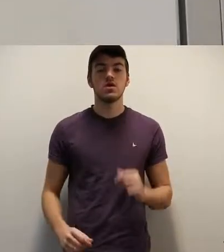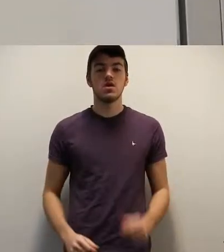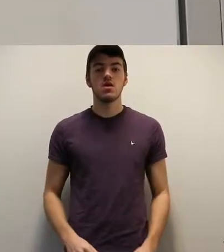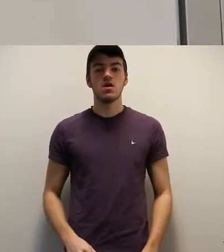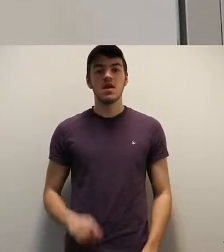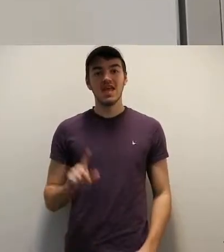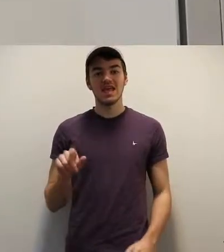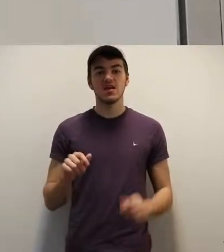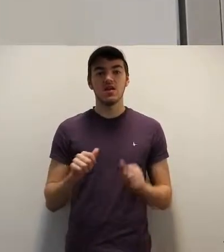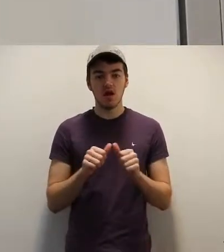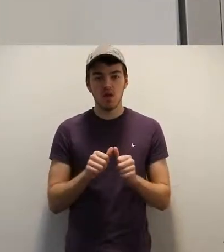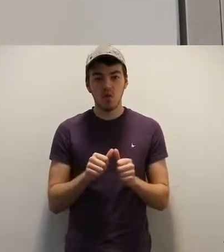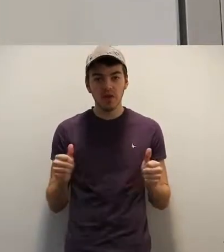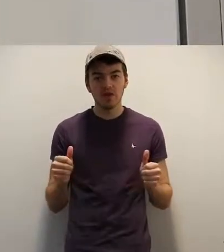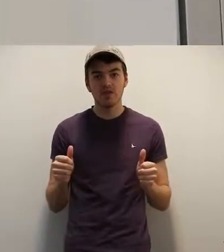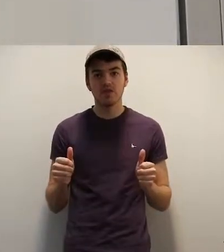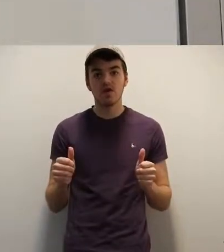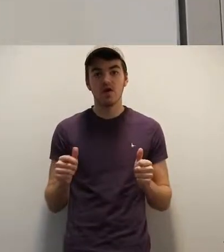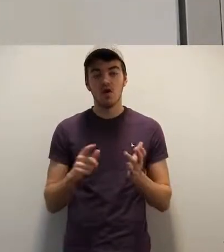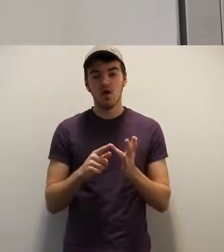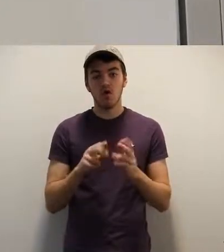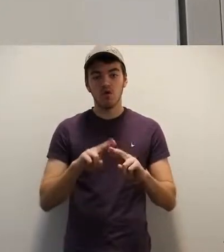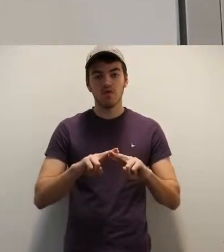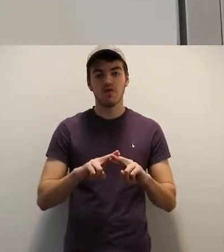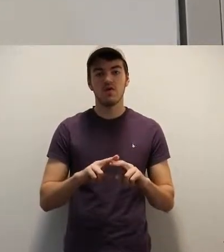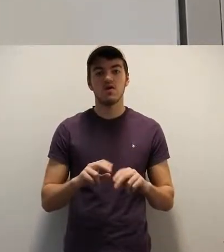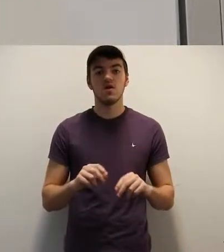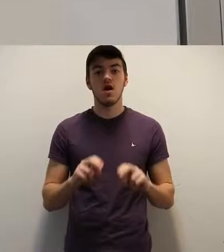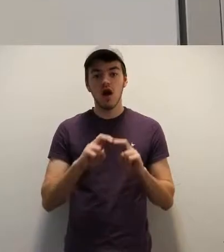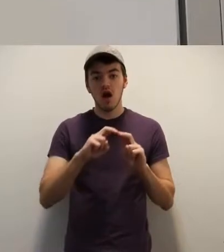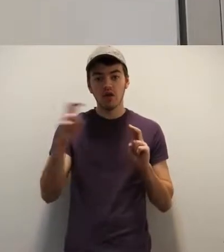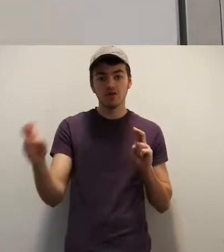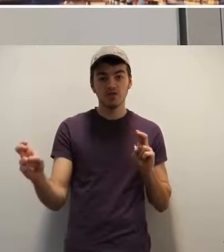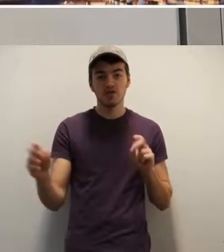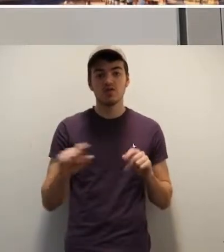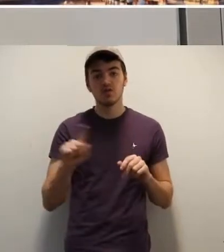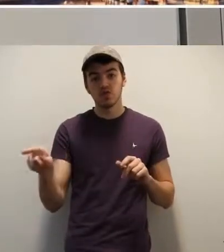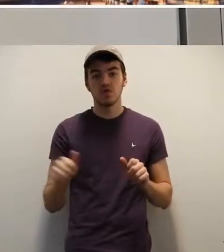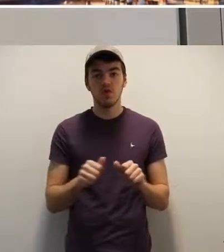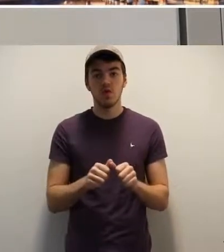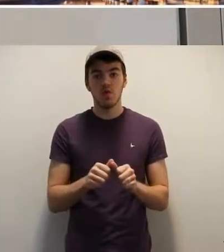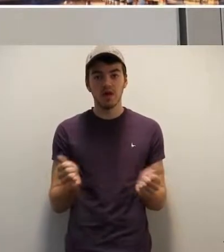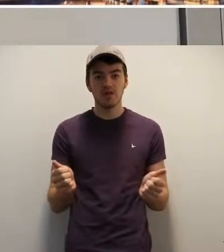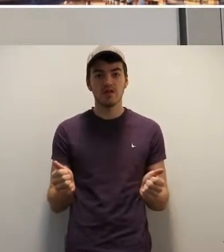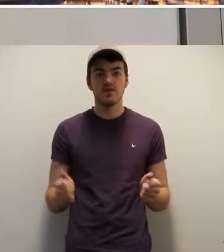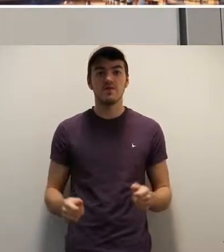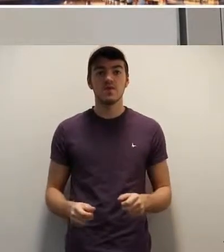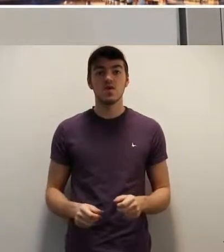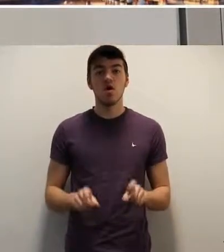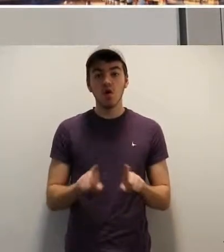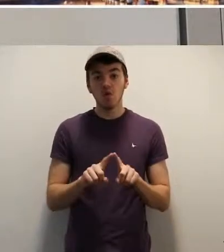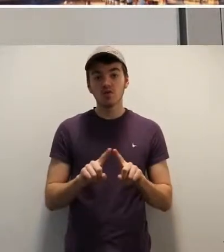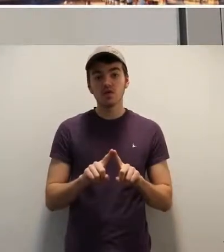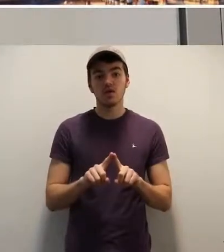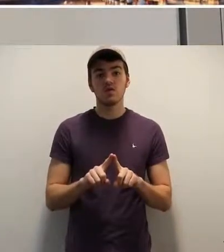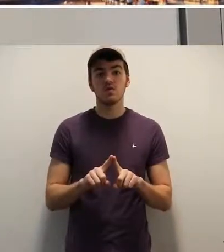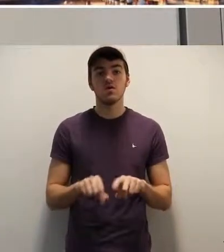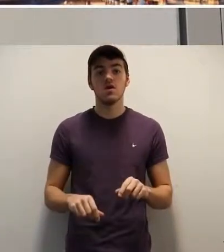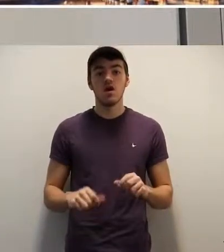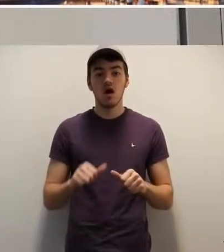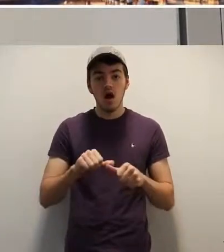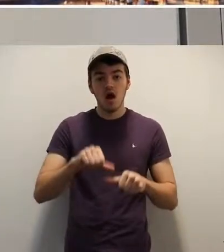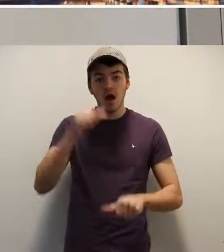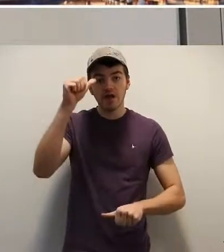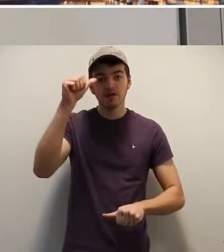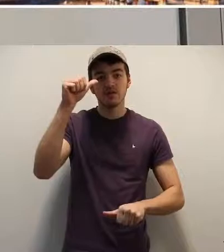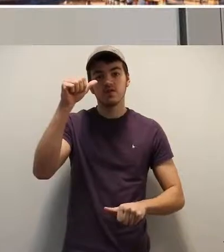of the most notable buildings in the world. The first is Taj Mahal. The Taj Mahal displays golden proportions in the width